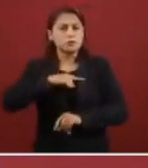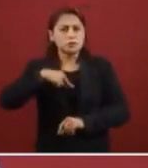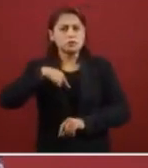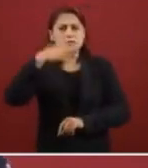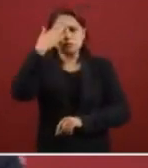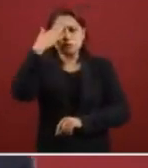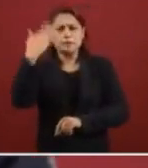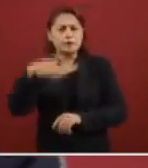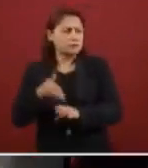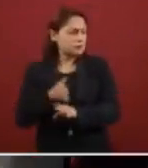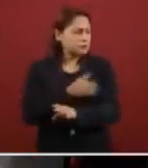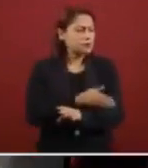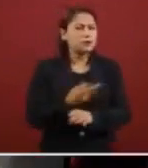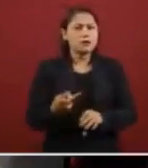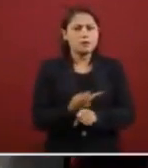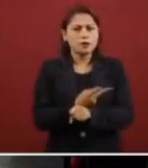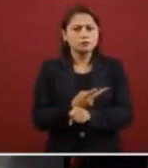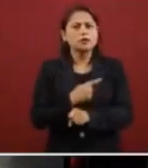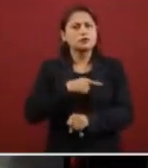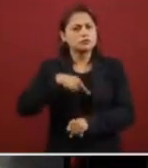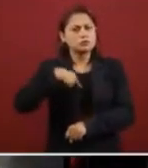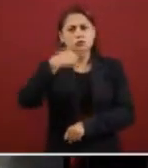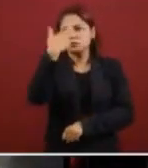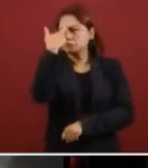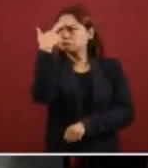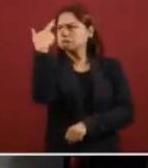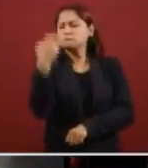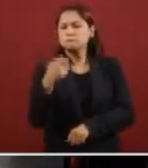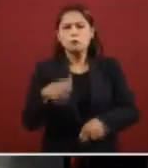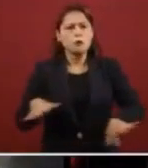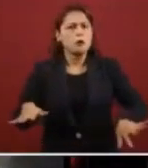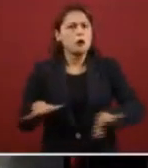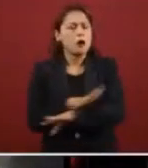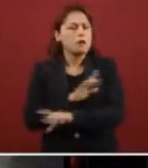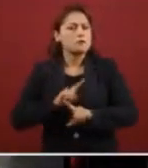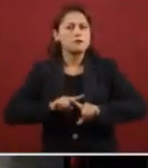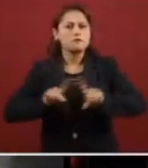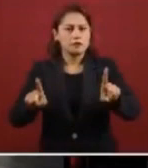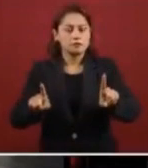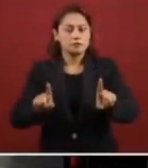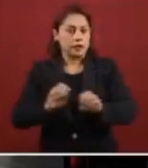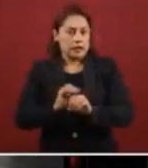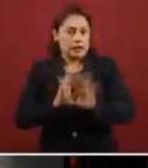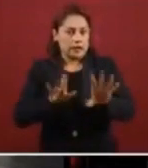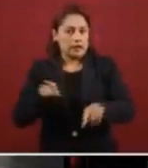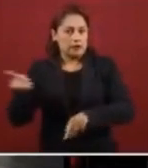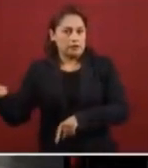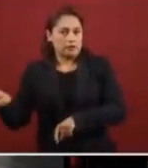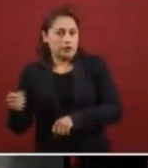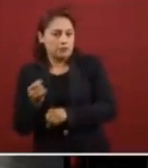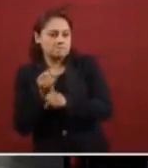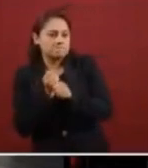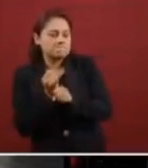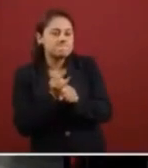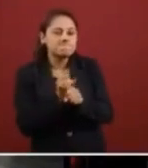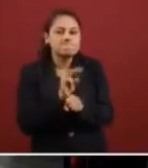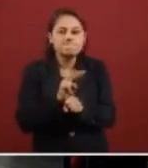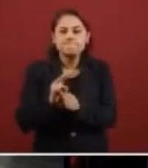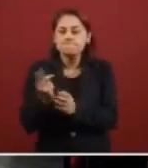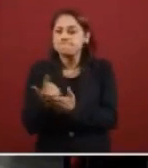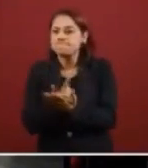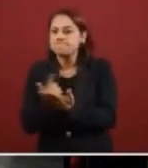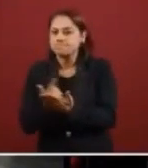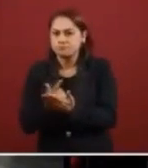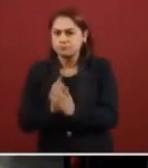we have the reason. Two more, and then we're going to go with the